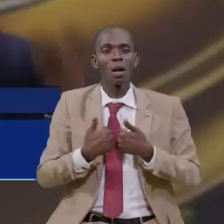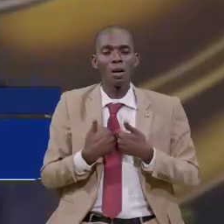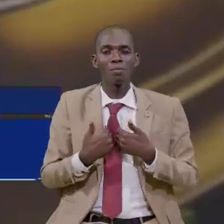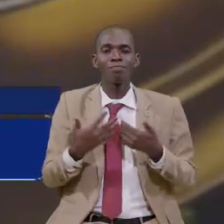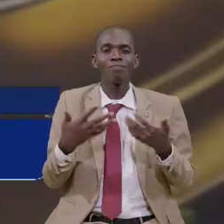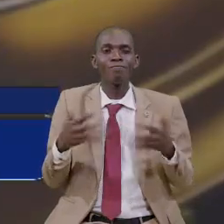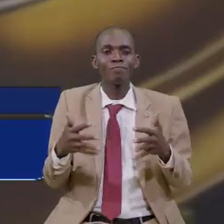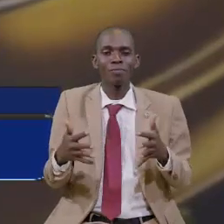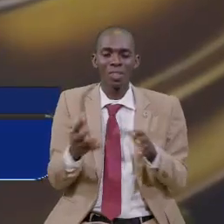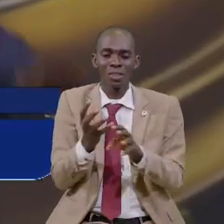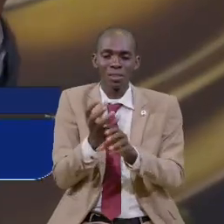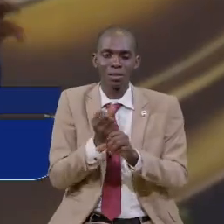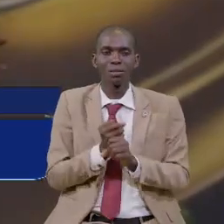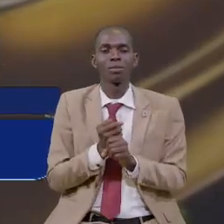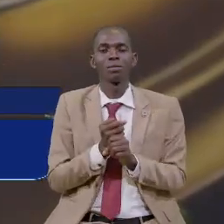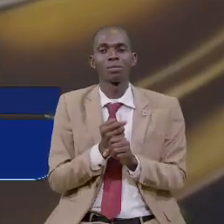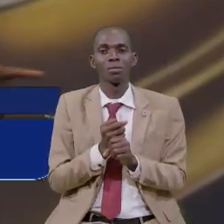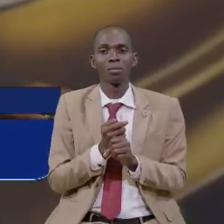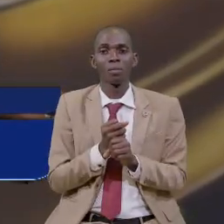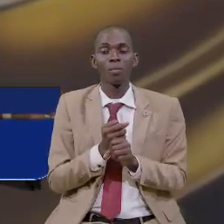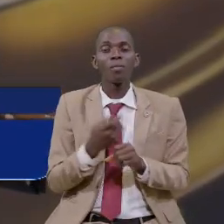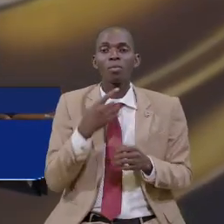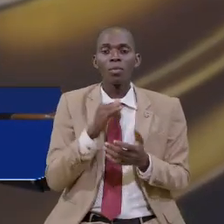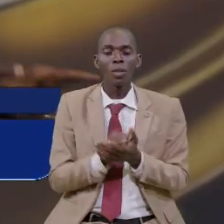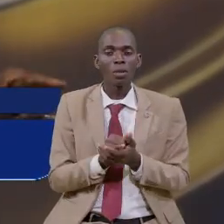already attained. It's not, he said,